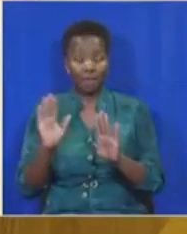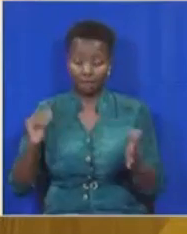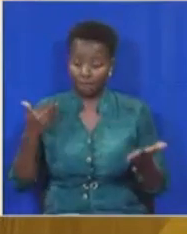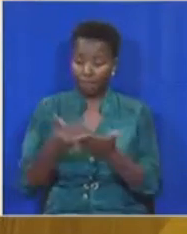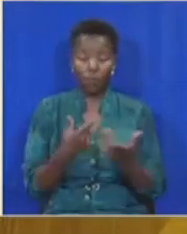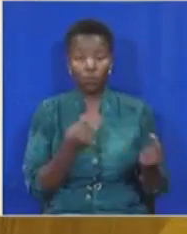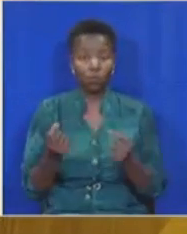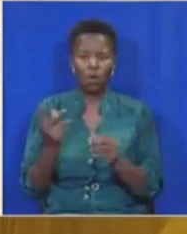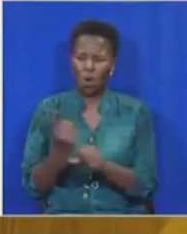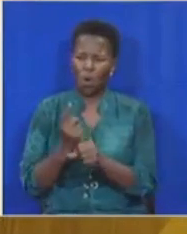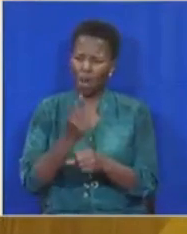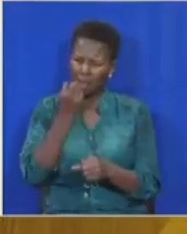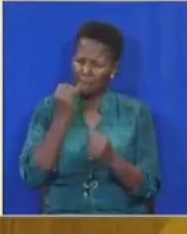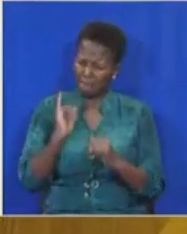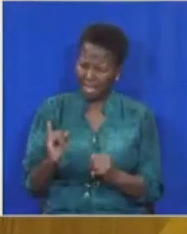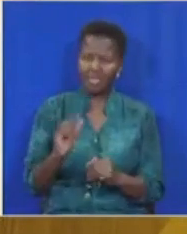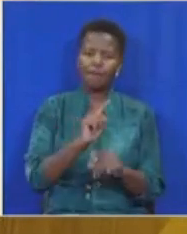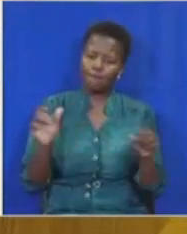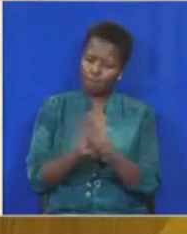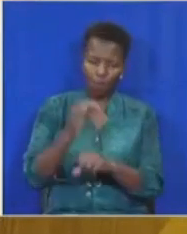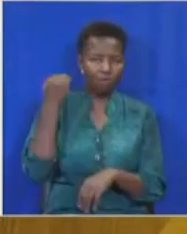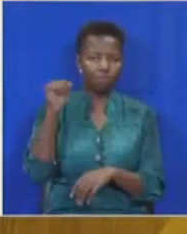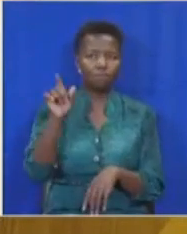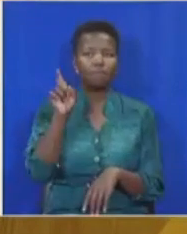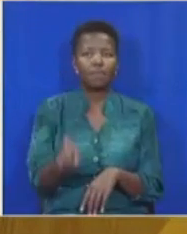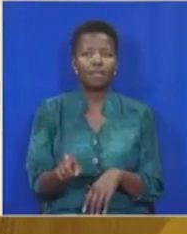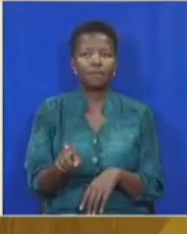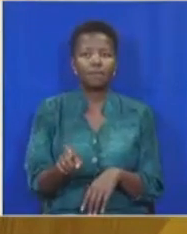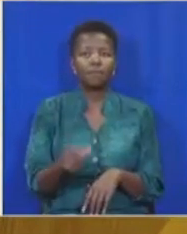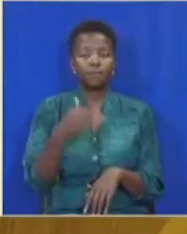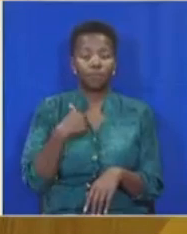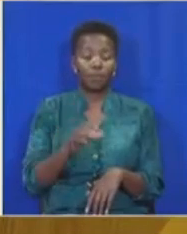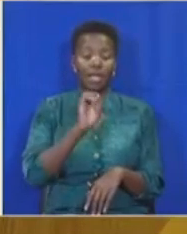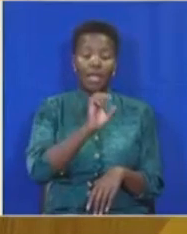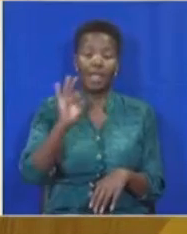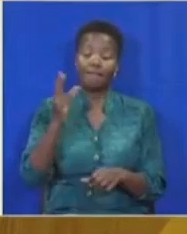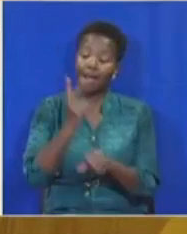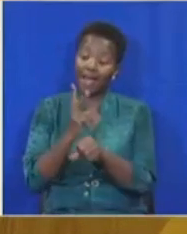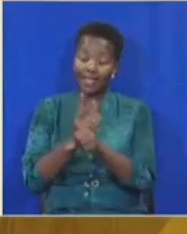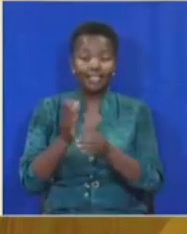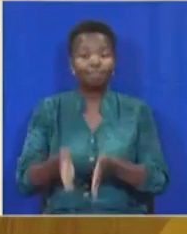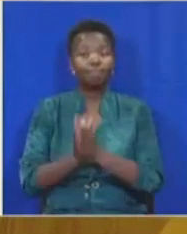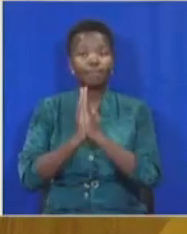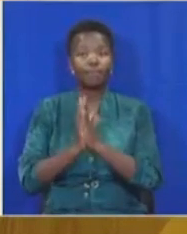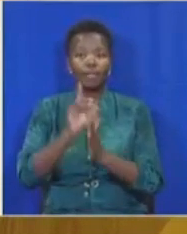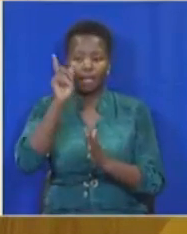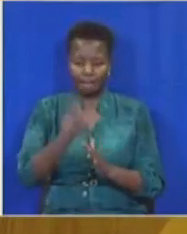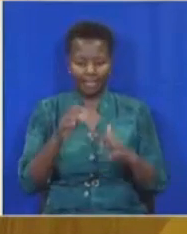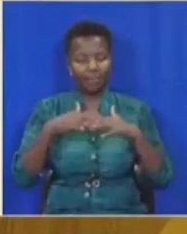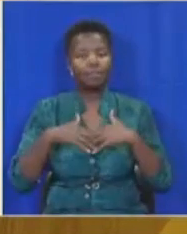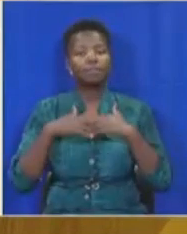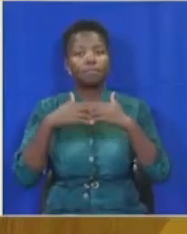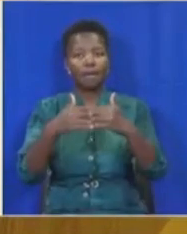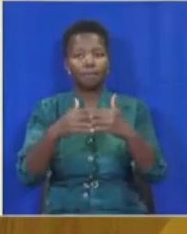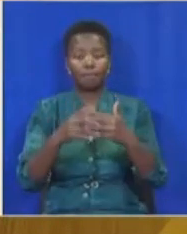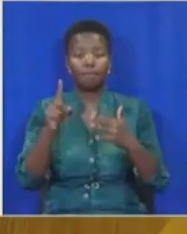only despicable, but must be condemned. The EFF further calls for the establishment of a